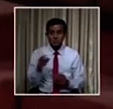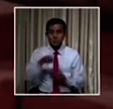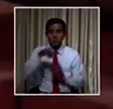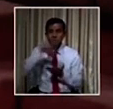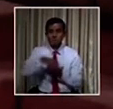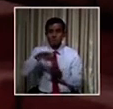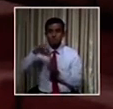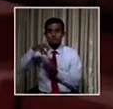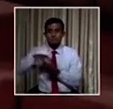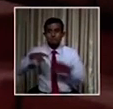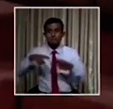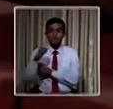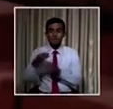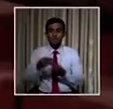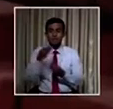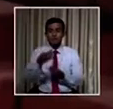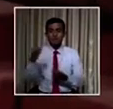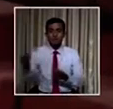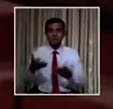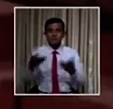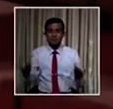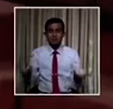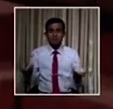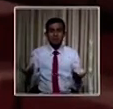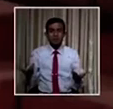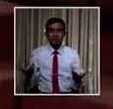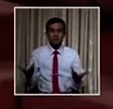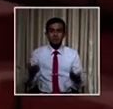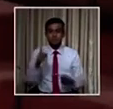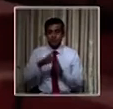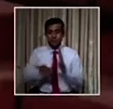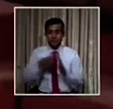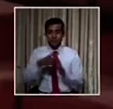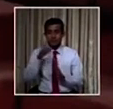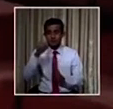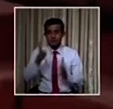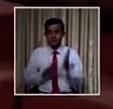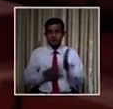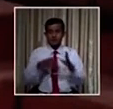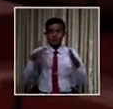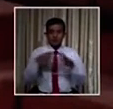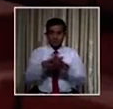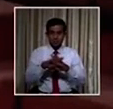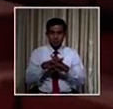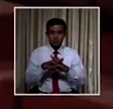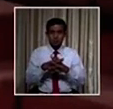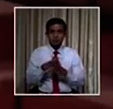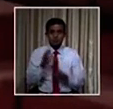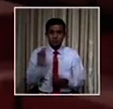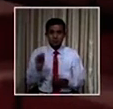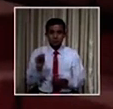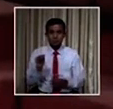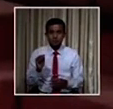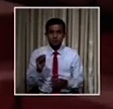meaningful legislative powers if there is going to be one country, one law? If there is going to be one law for the entire